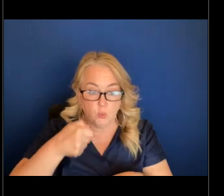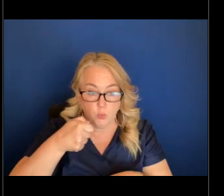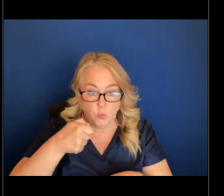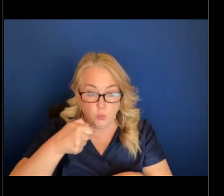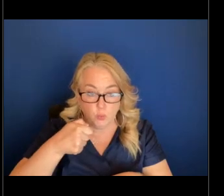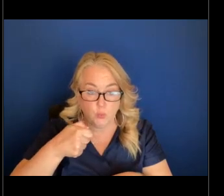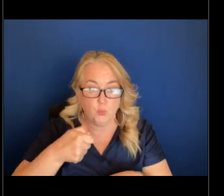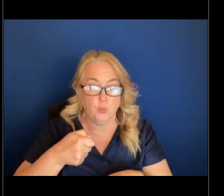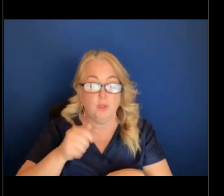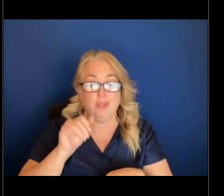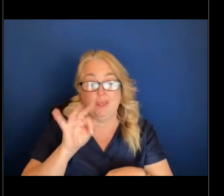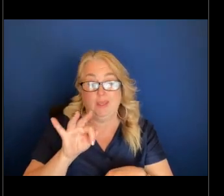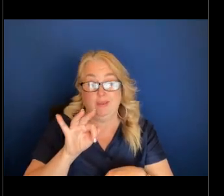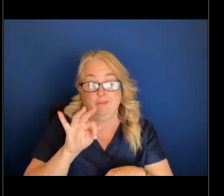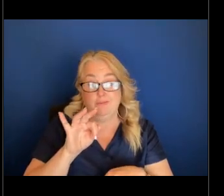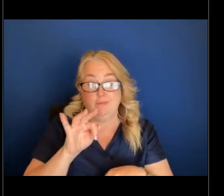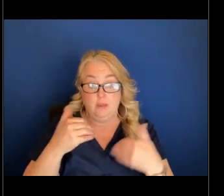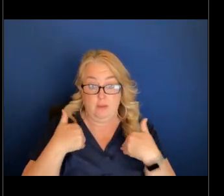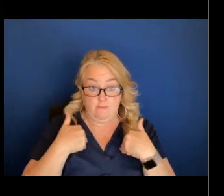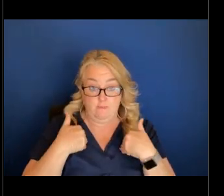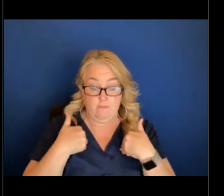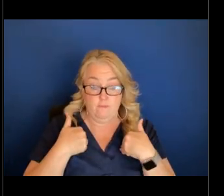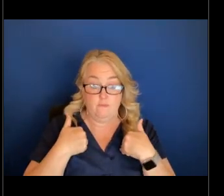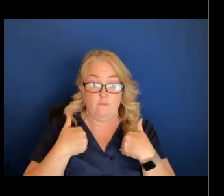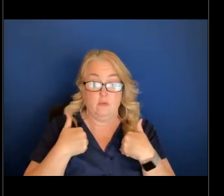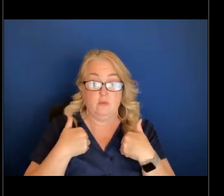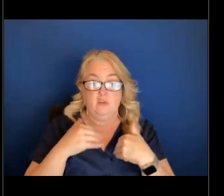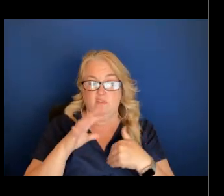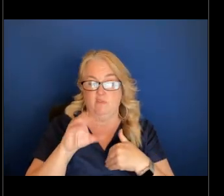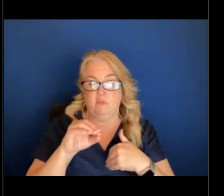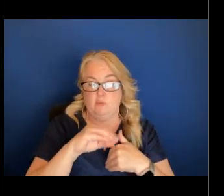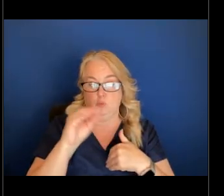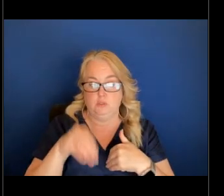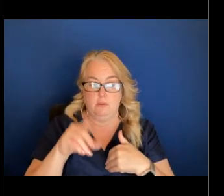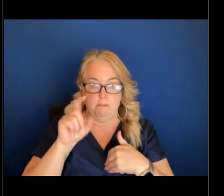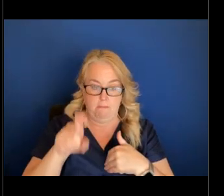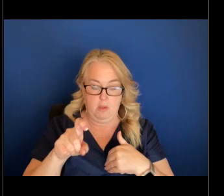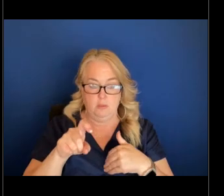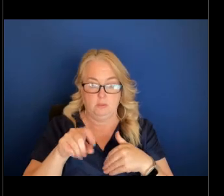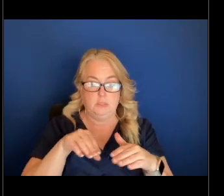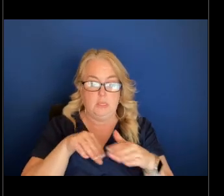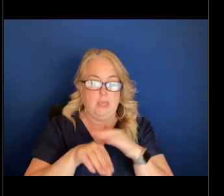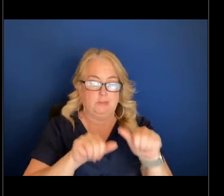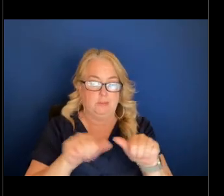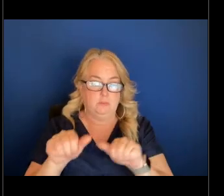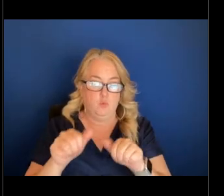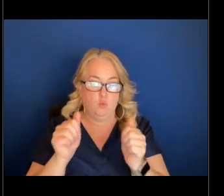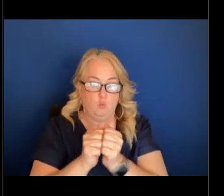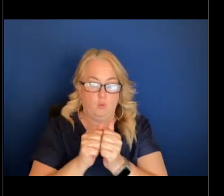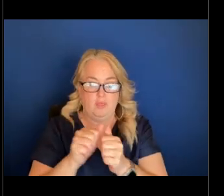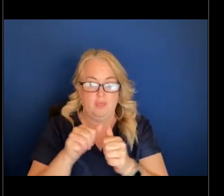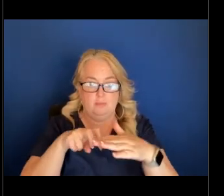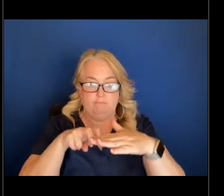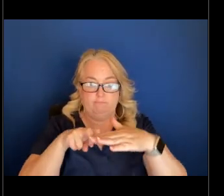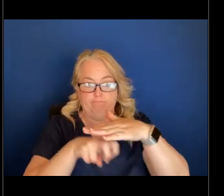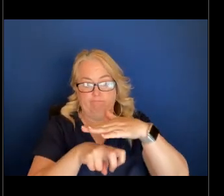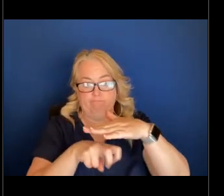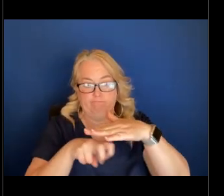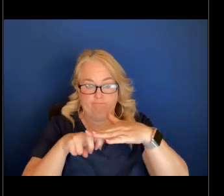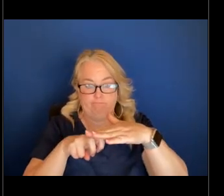If drinking fountains are provided, at least 50% must be accessible with knee space and